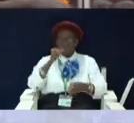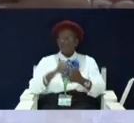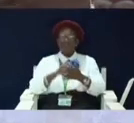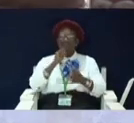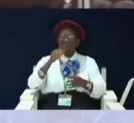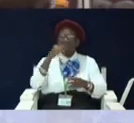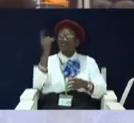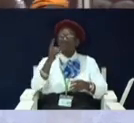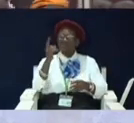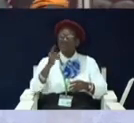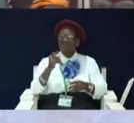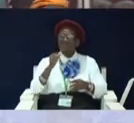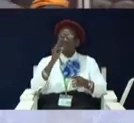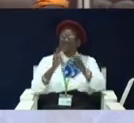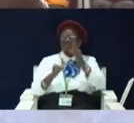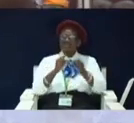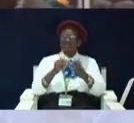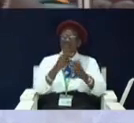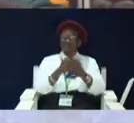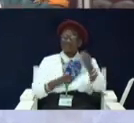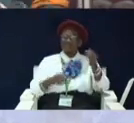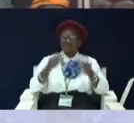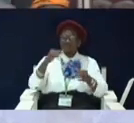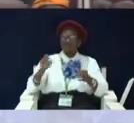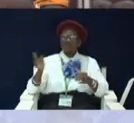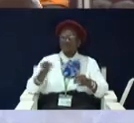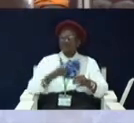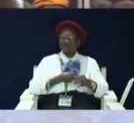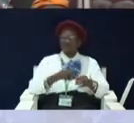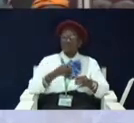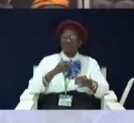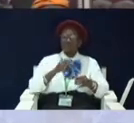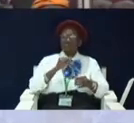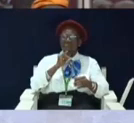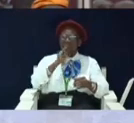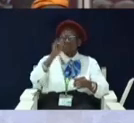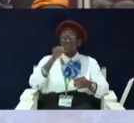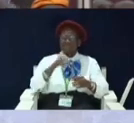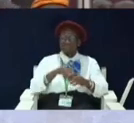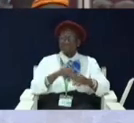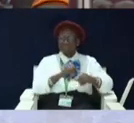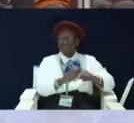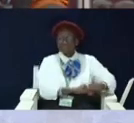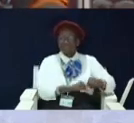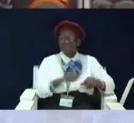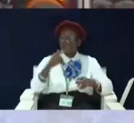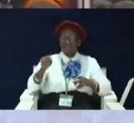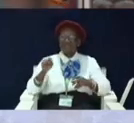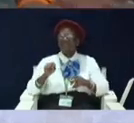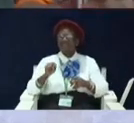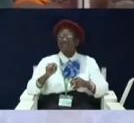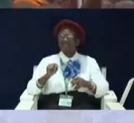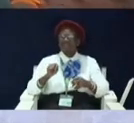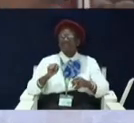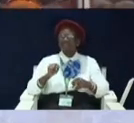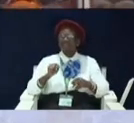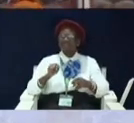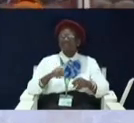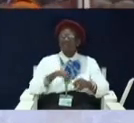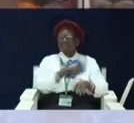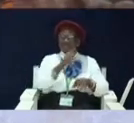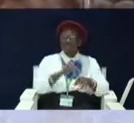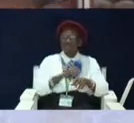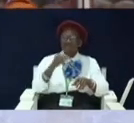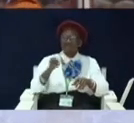us are inside the kingdom of the Lord Jesus Christ that the relationship of daddy